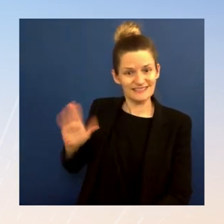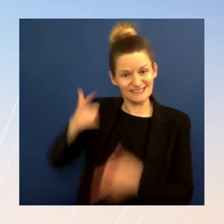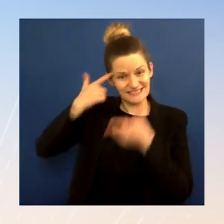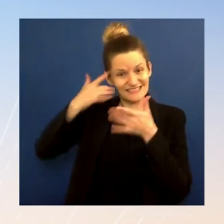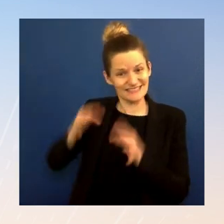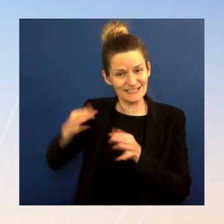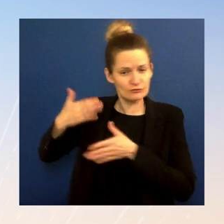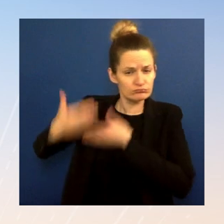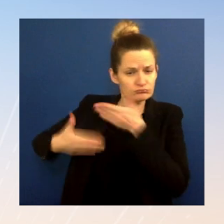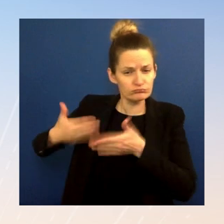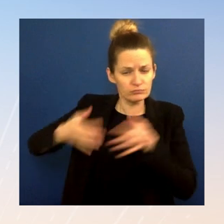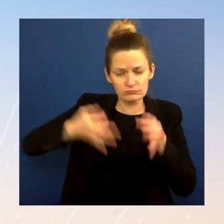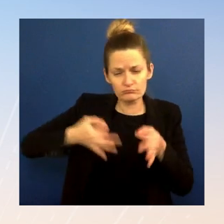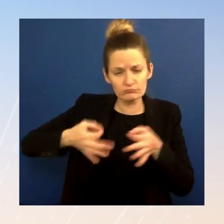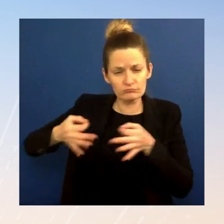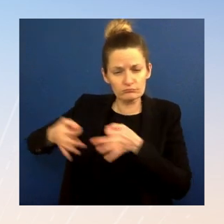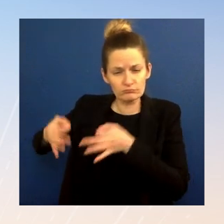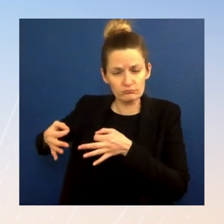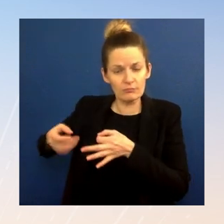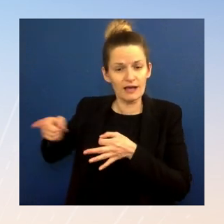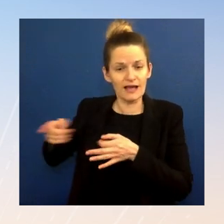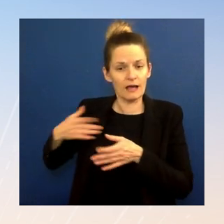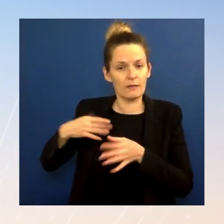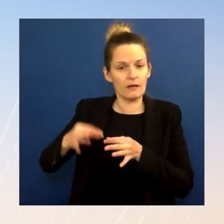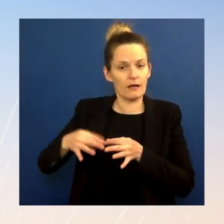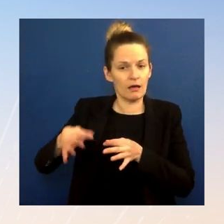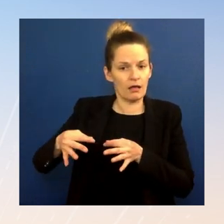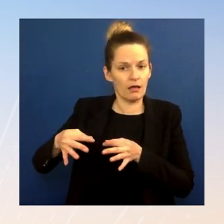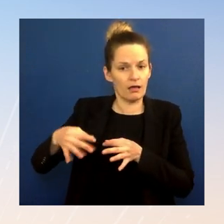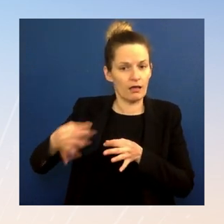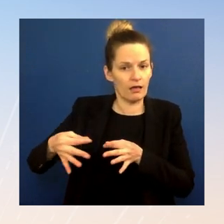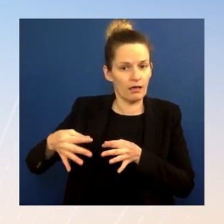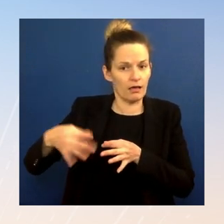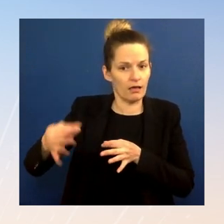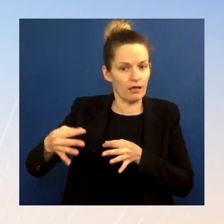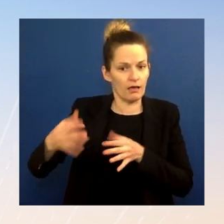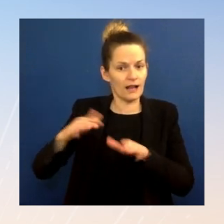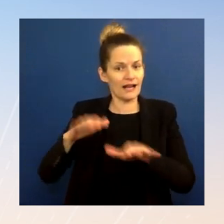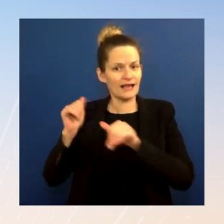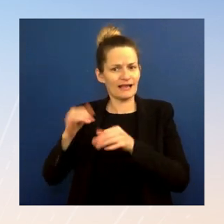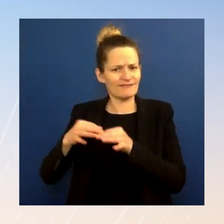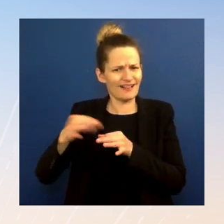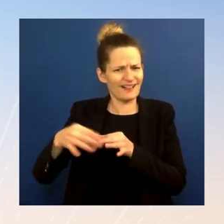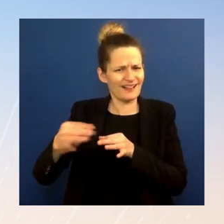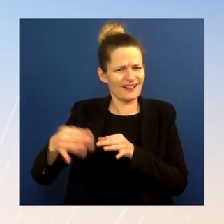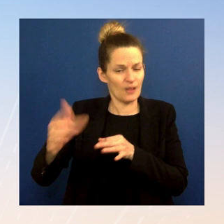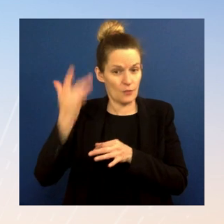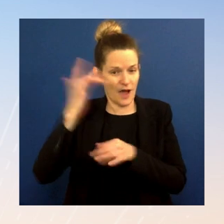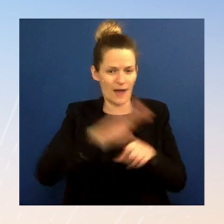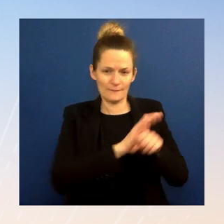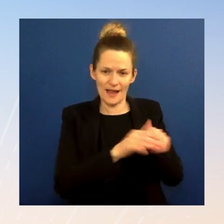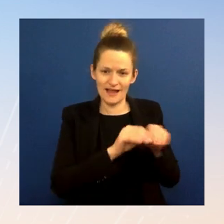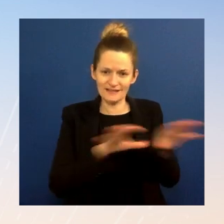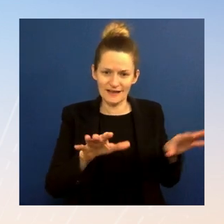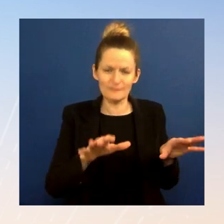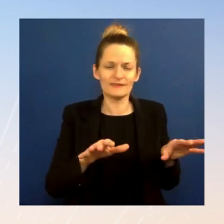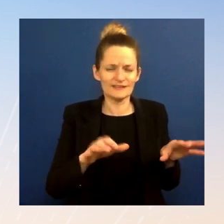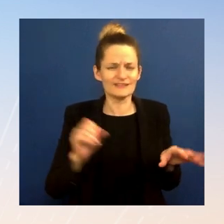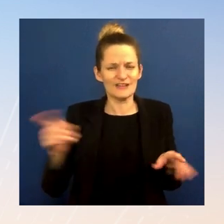ups and downs in the pandemic. We're having a public health expert, somebody who's as well known as Dr.